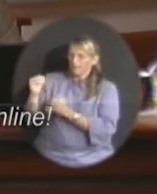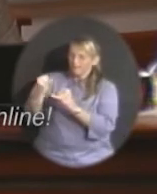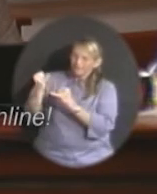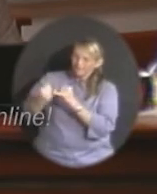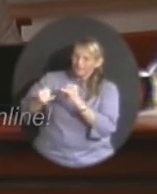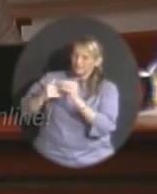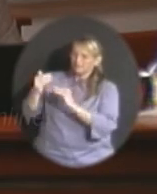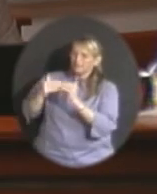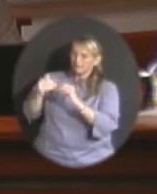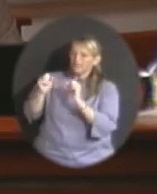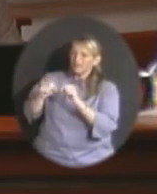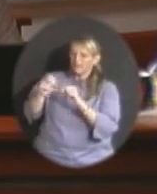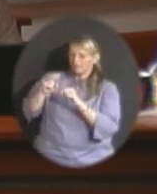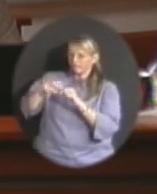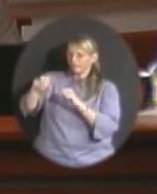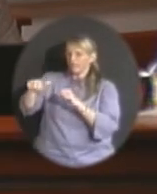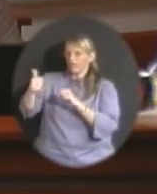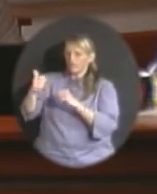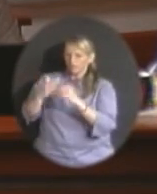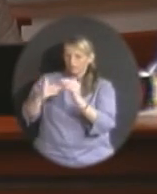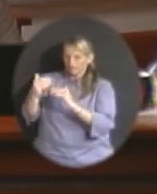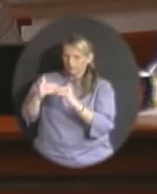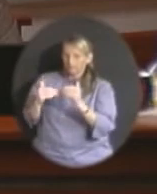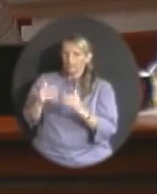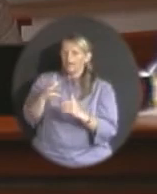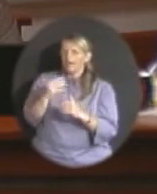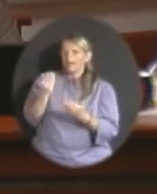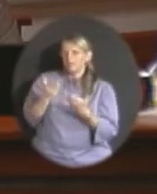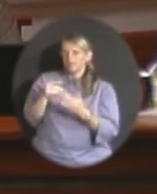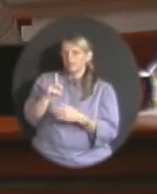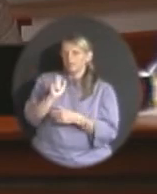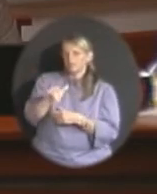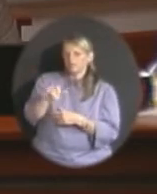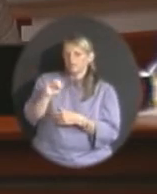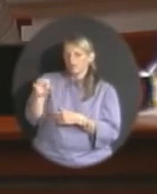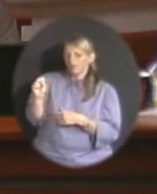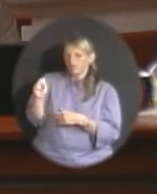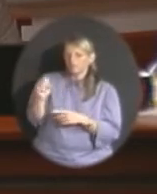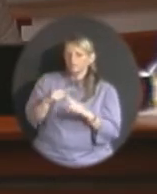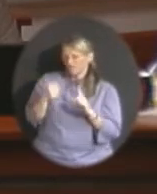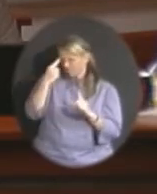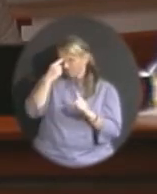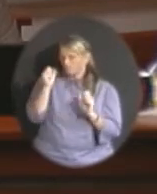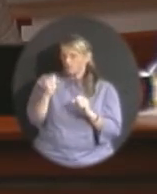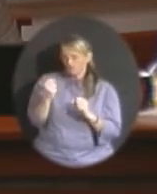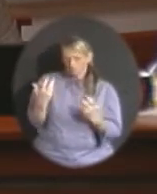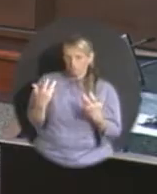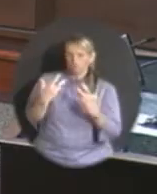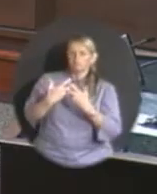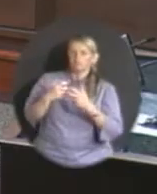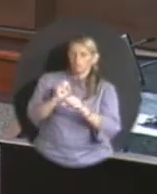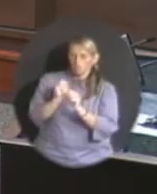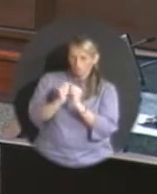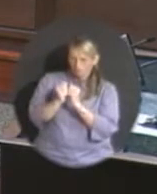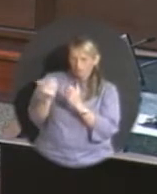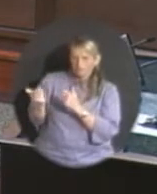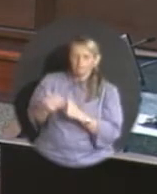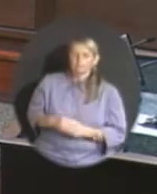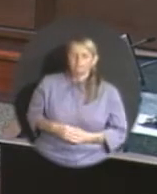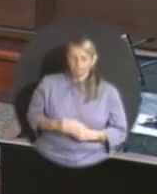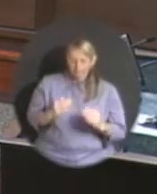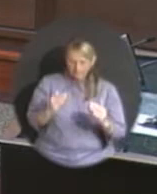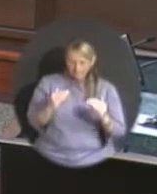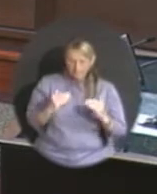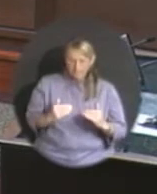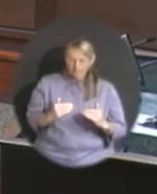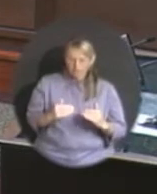down to playoffs at that point. But we think it's very doable that we can work it out. All right, thank you. Next on our agenda is